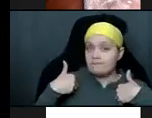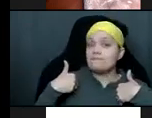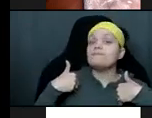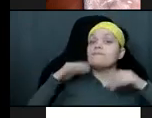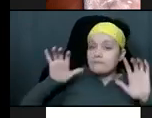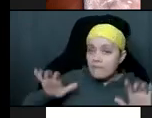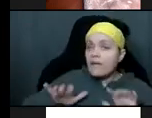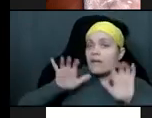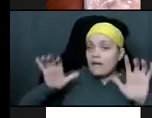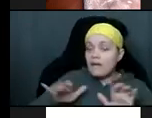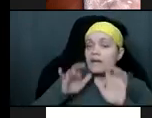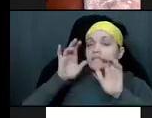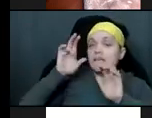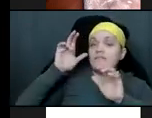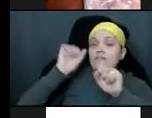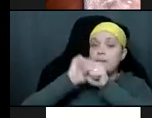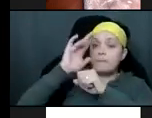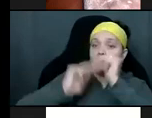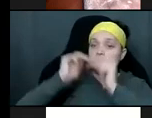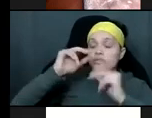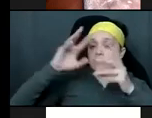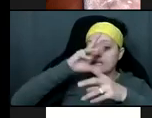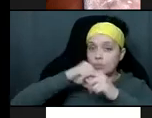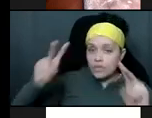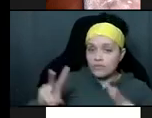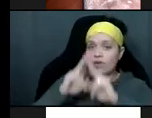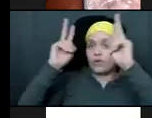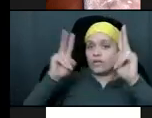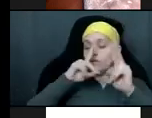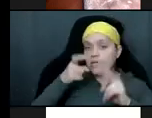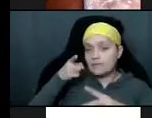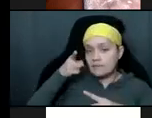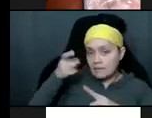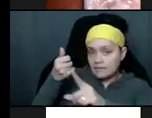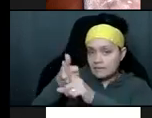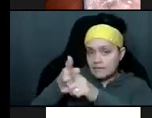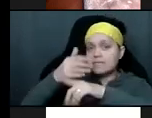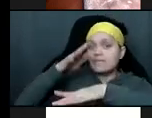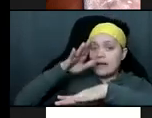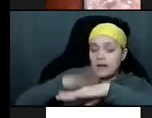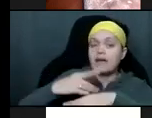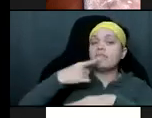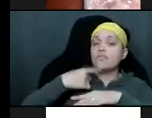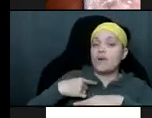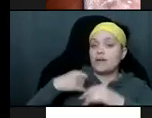active mountain builders, including volcanoes, because it is on the red line.